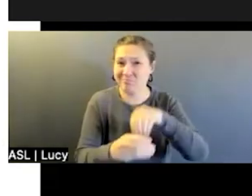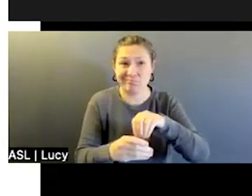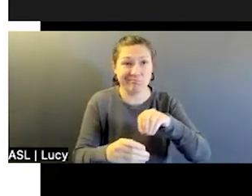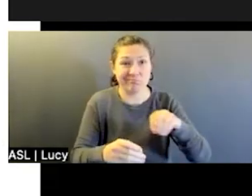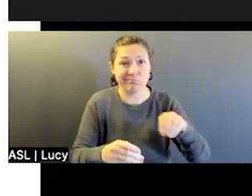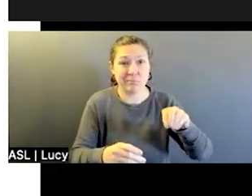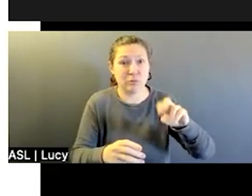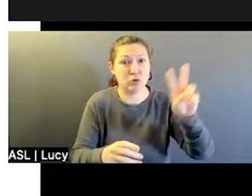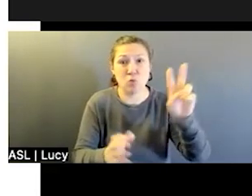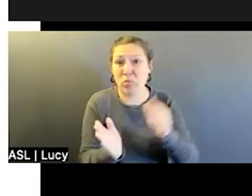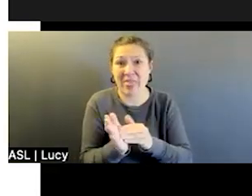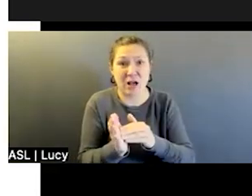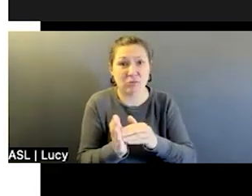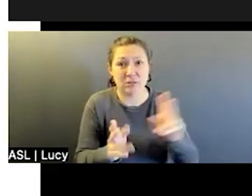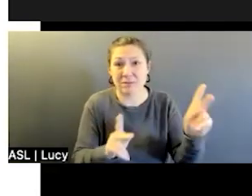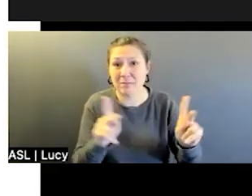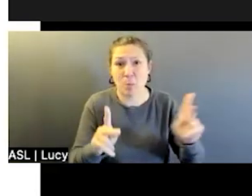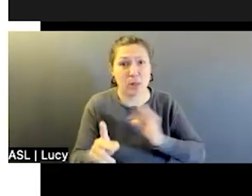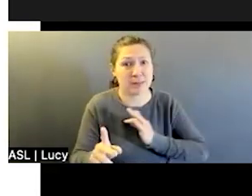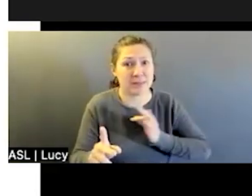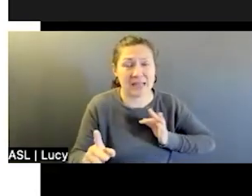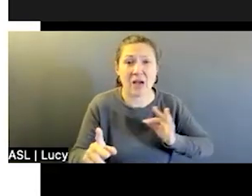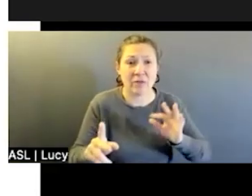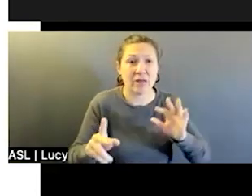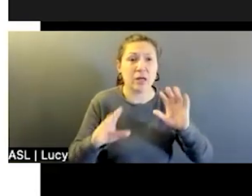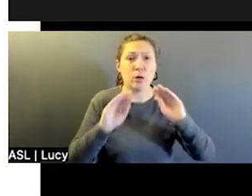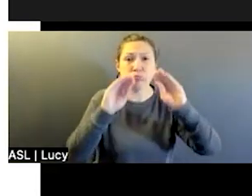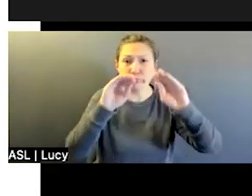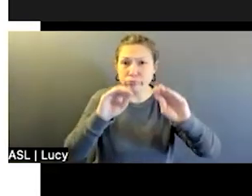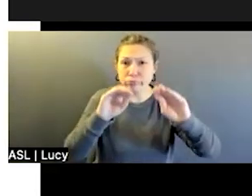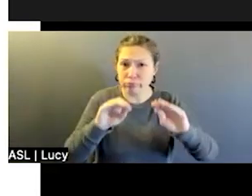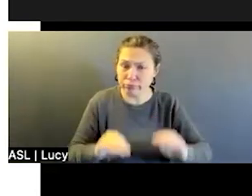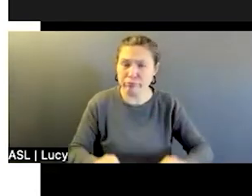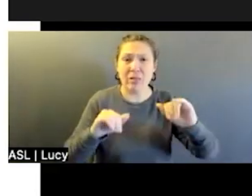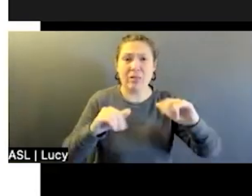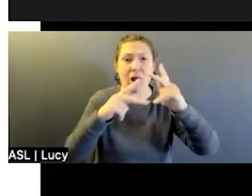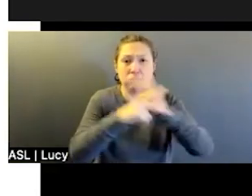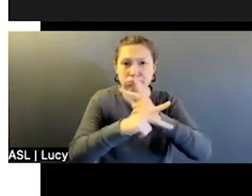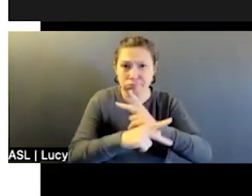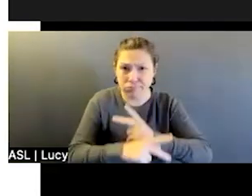assistances to be scheduled. It's based on criteria